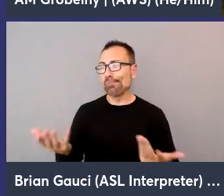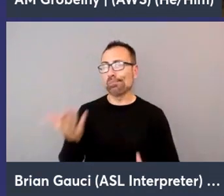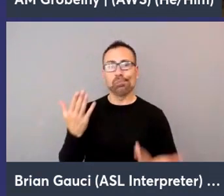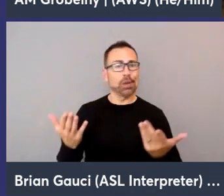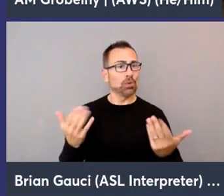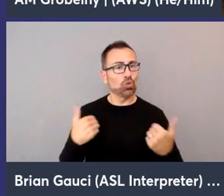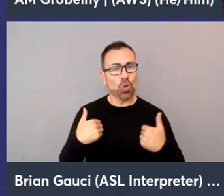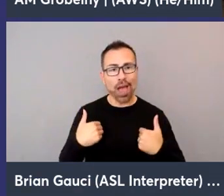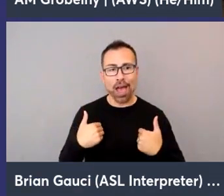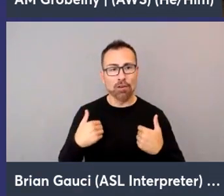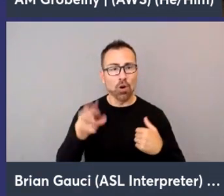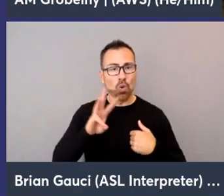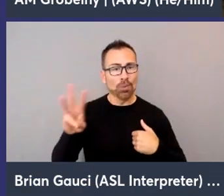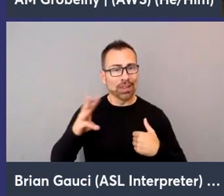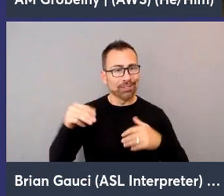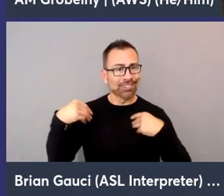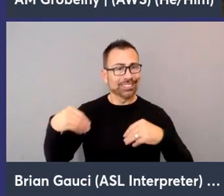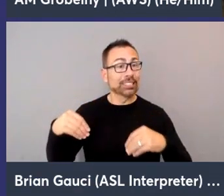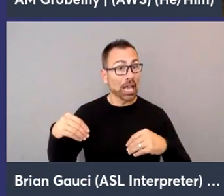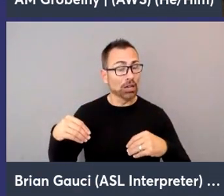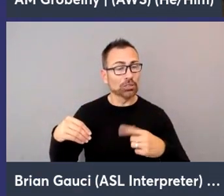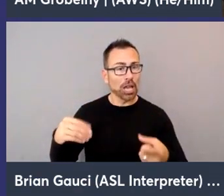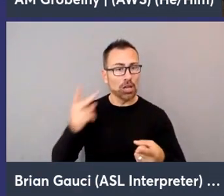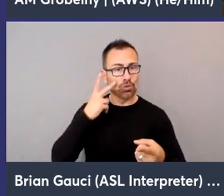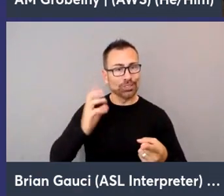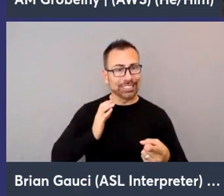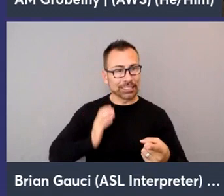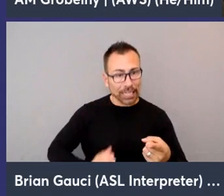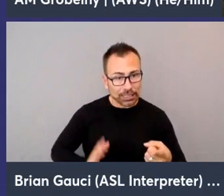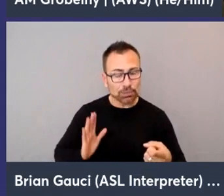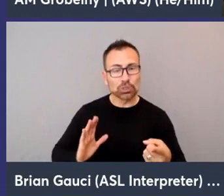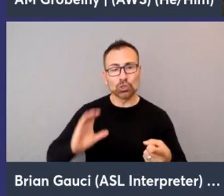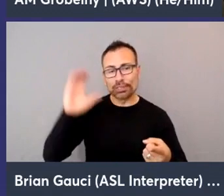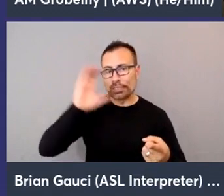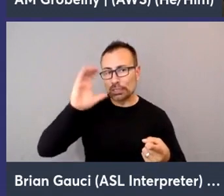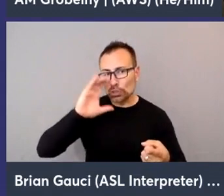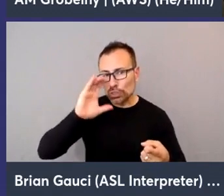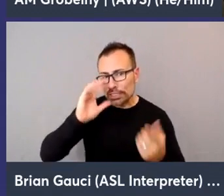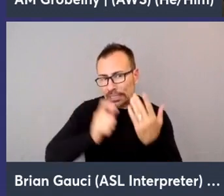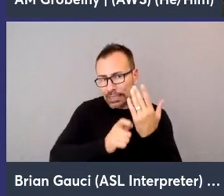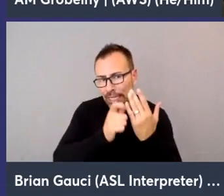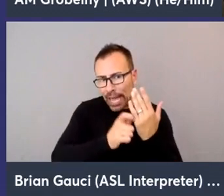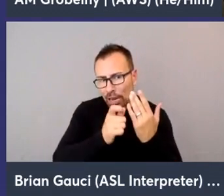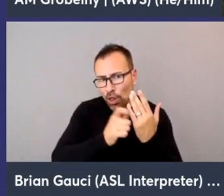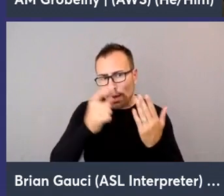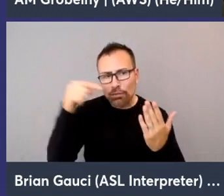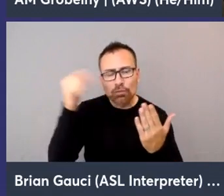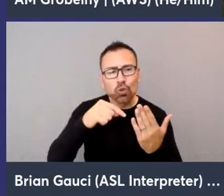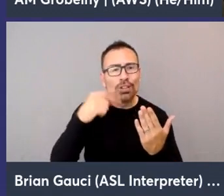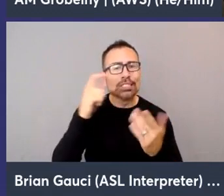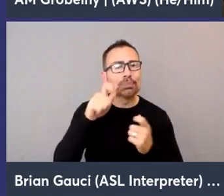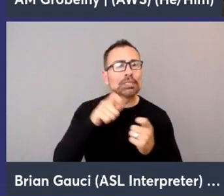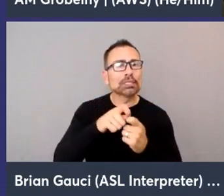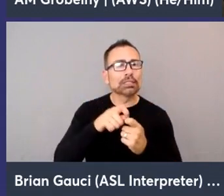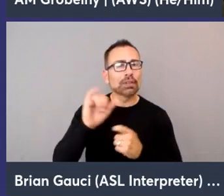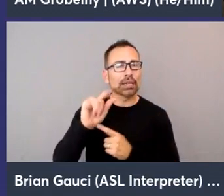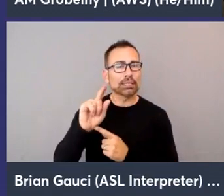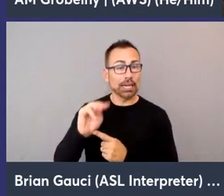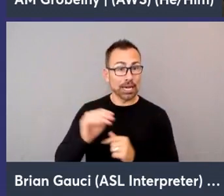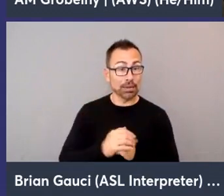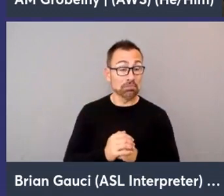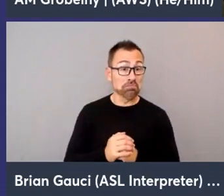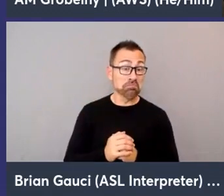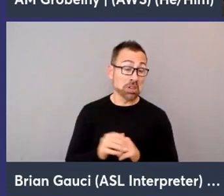and, you know, if you see that customers are searching in the catalog or for a particular item, there's a likelihood that it could